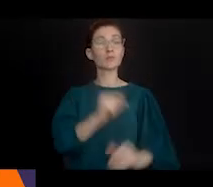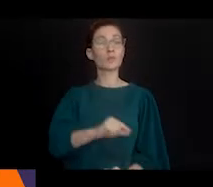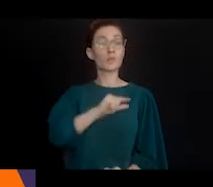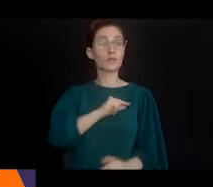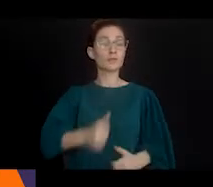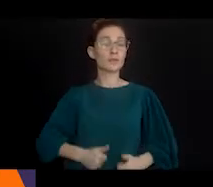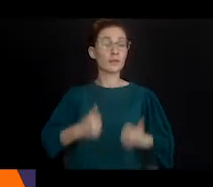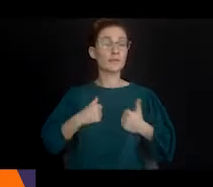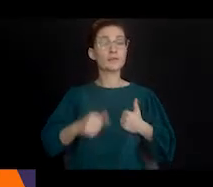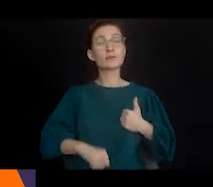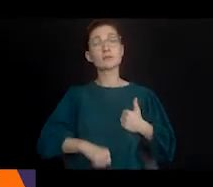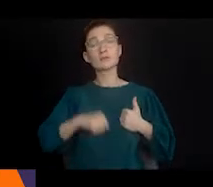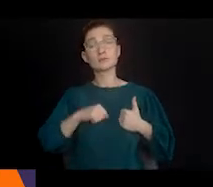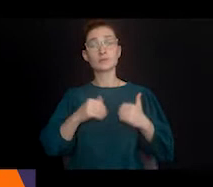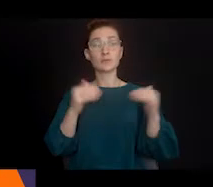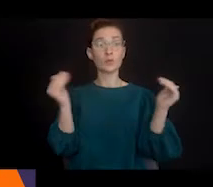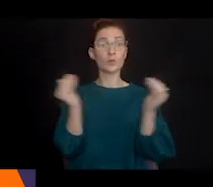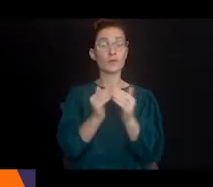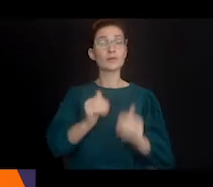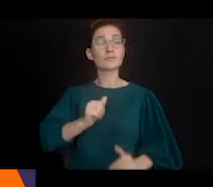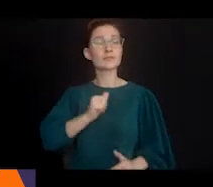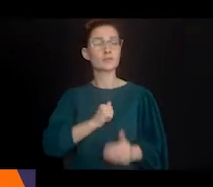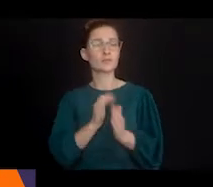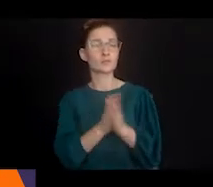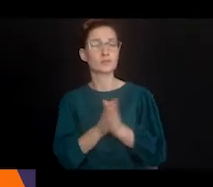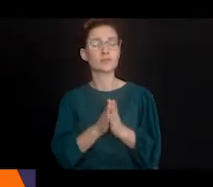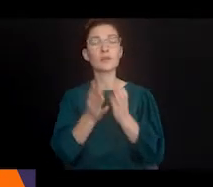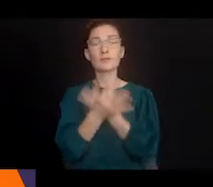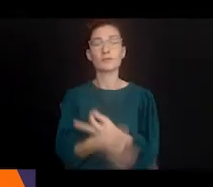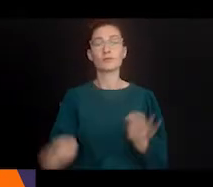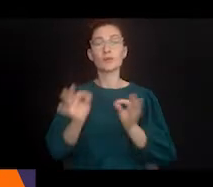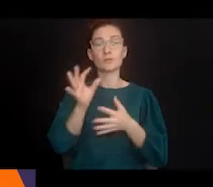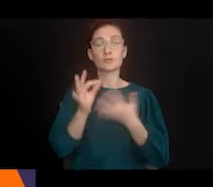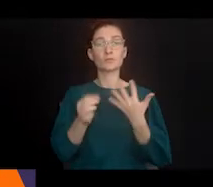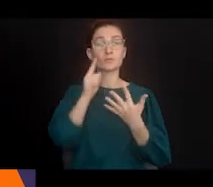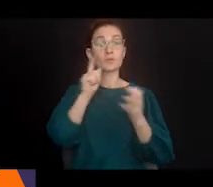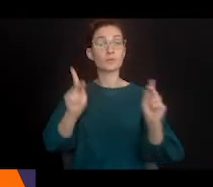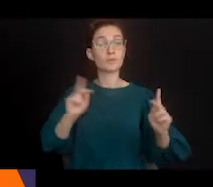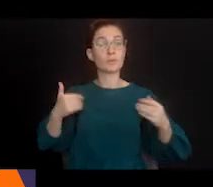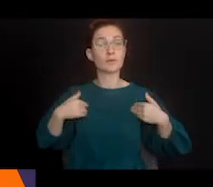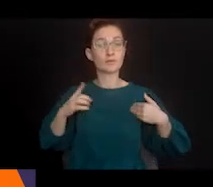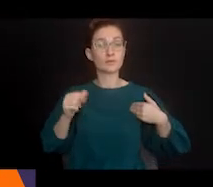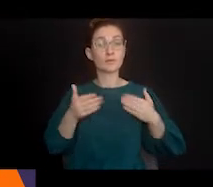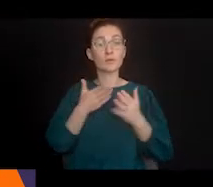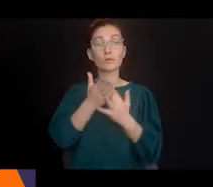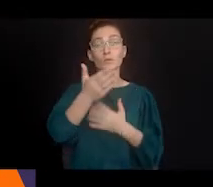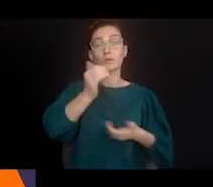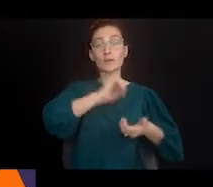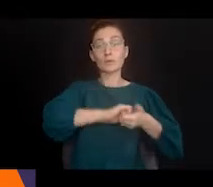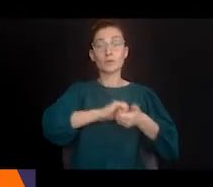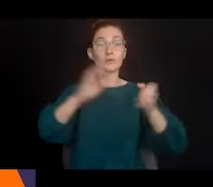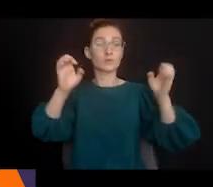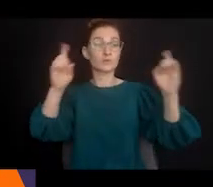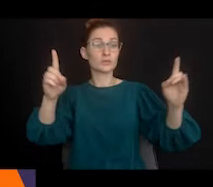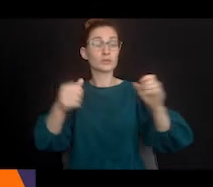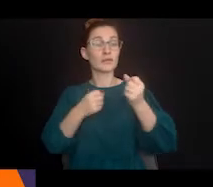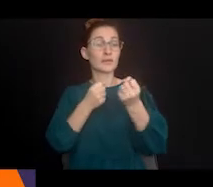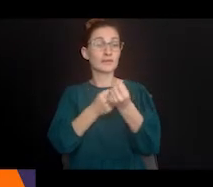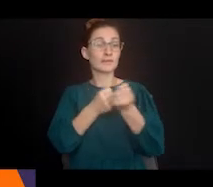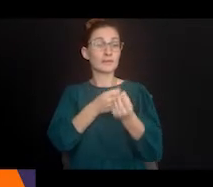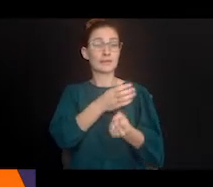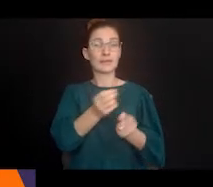life, dignity, equality, self-determination, and freedom of choice of persons with disabilities through collaboration,